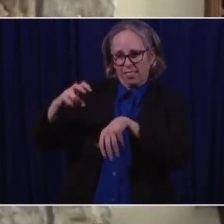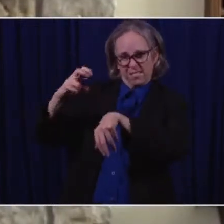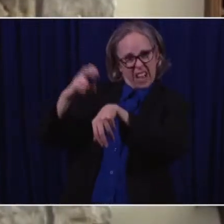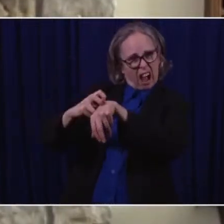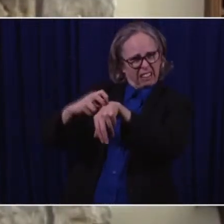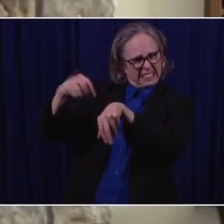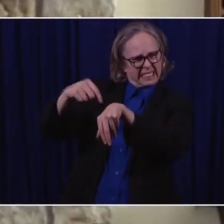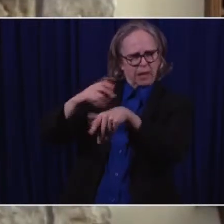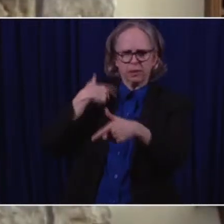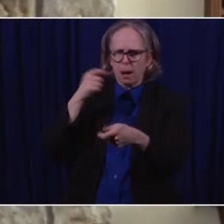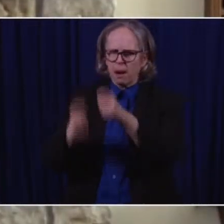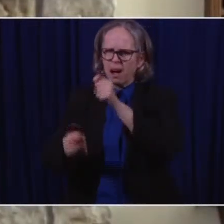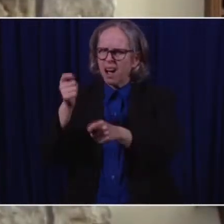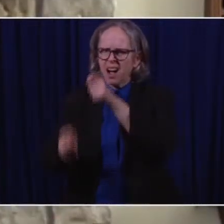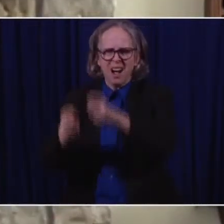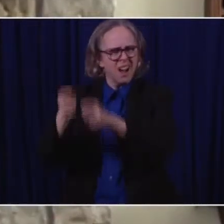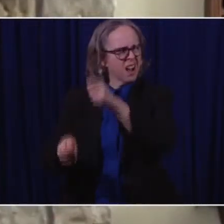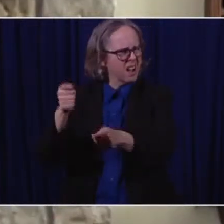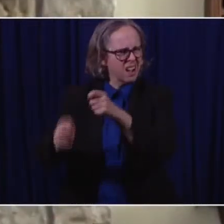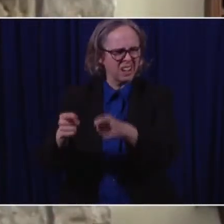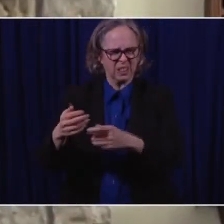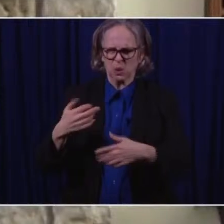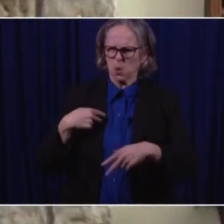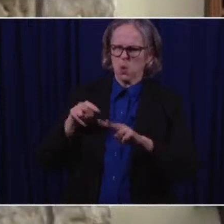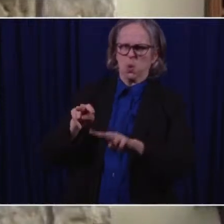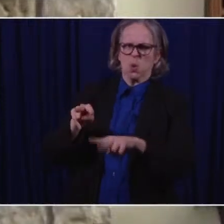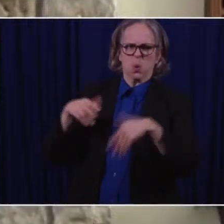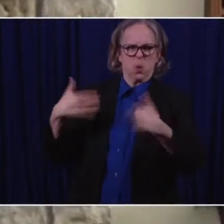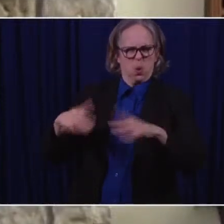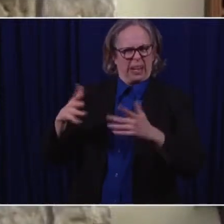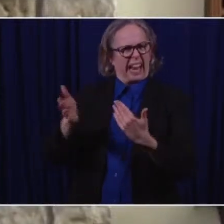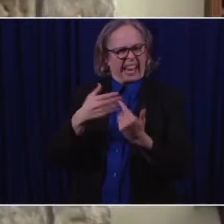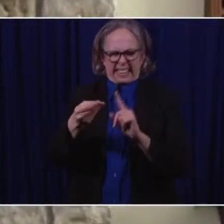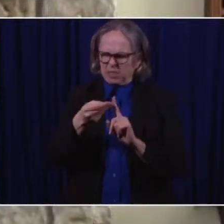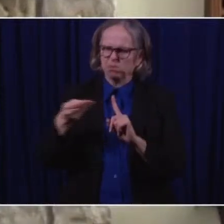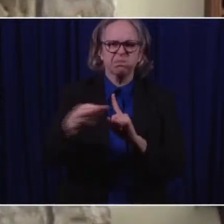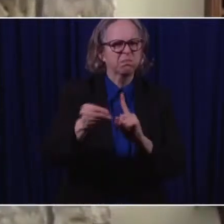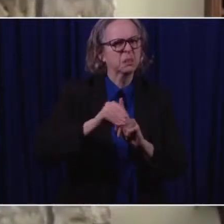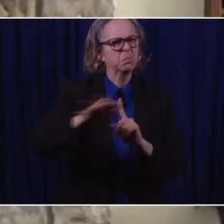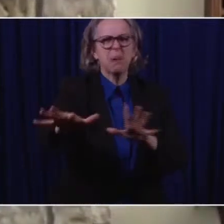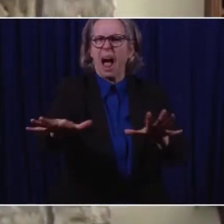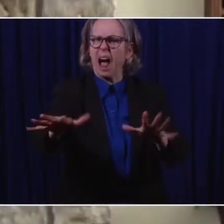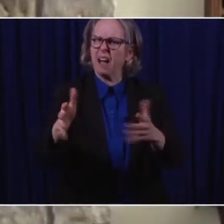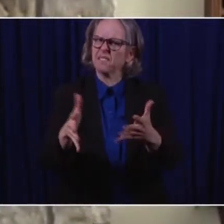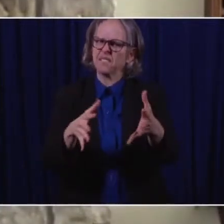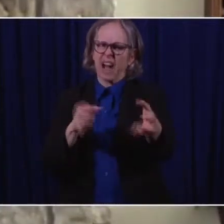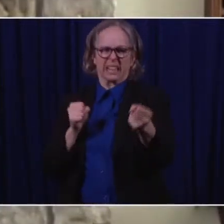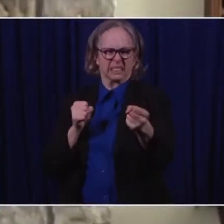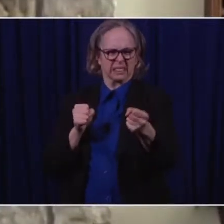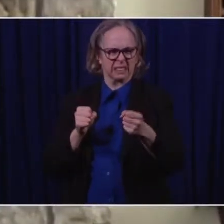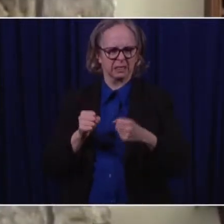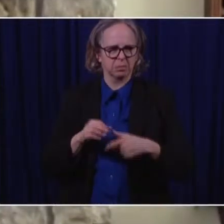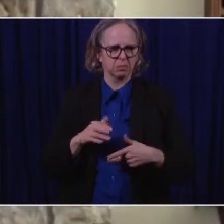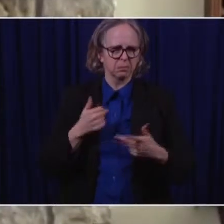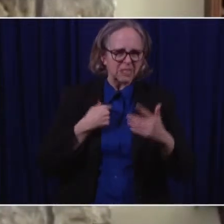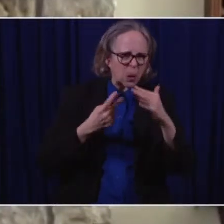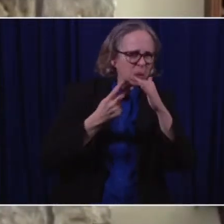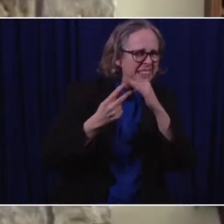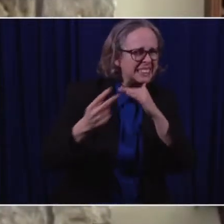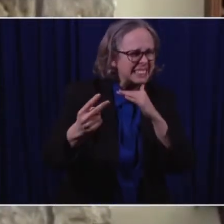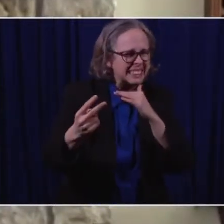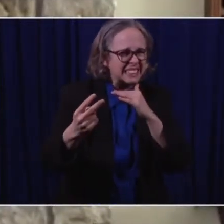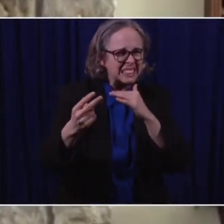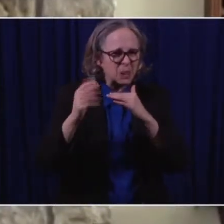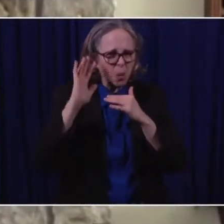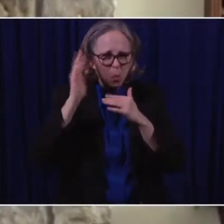replicates. We don't know. So we could be back in a situation where we have climbing cases. We certainly hope we don't do that.